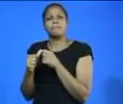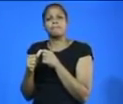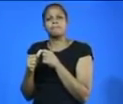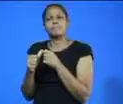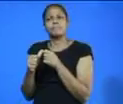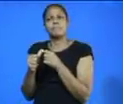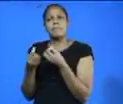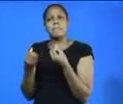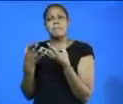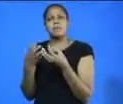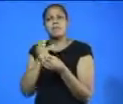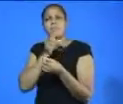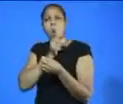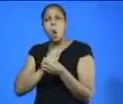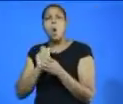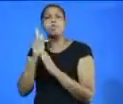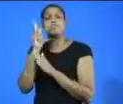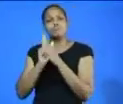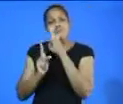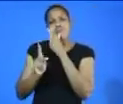many of the ancient prophets,